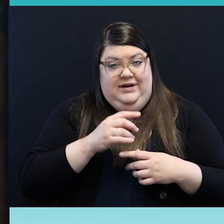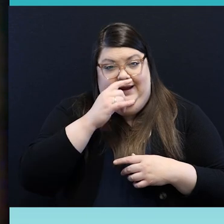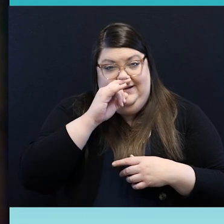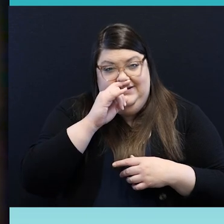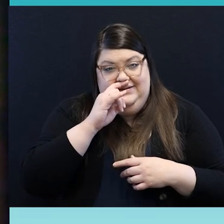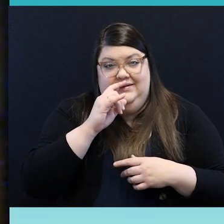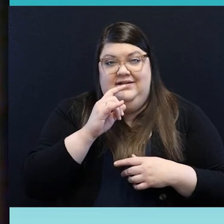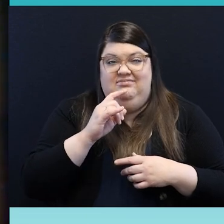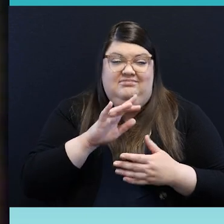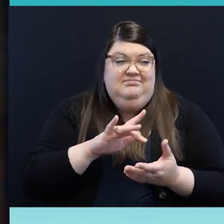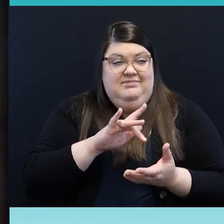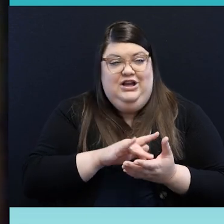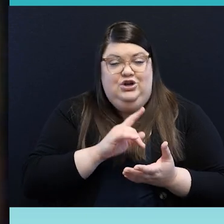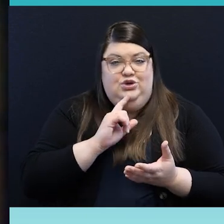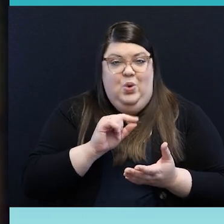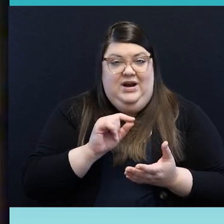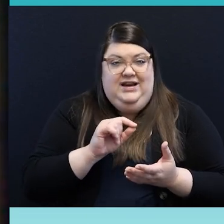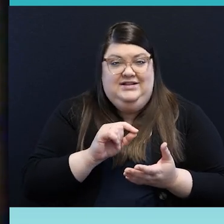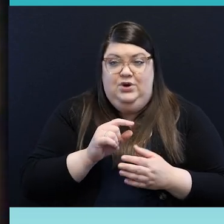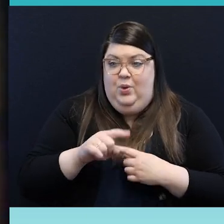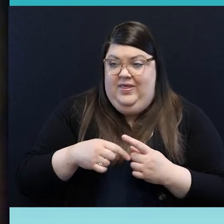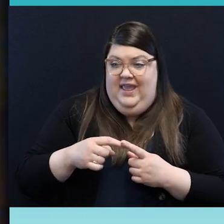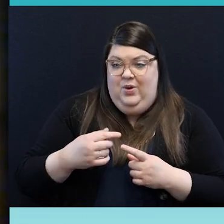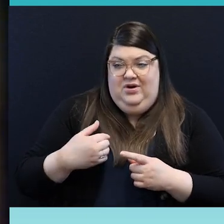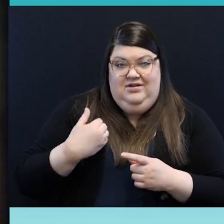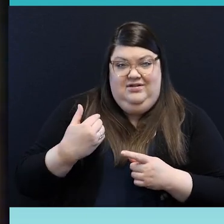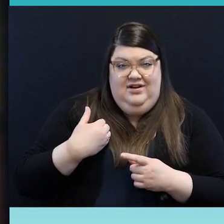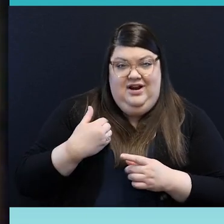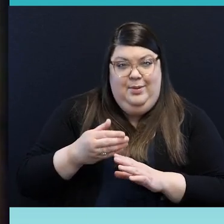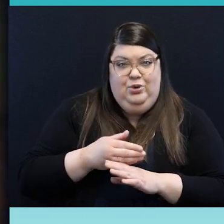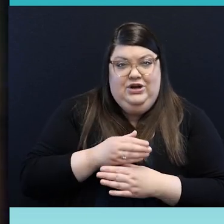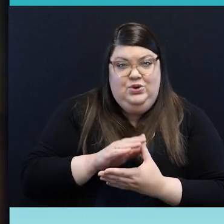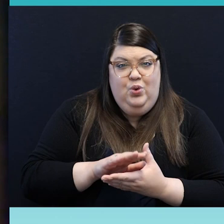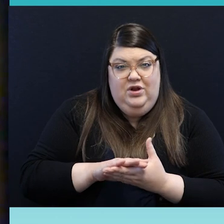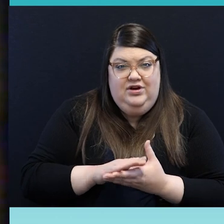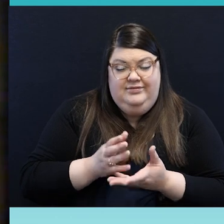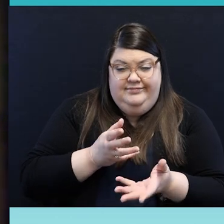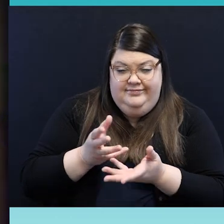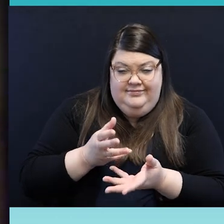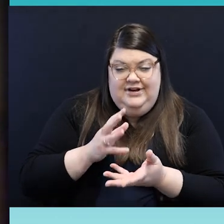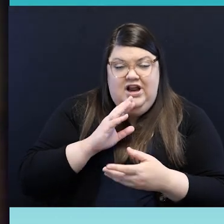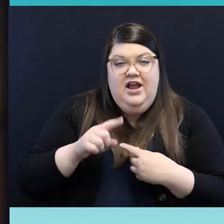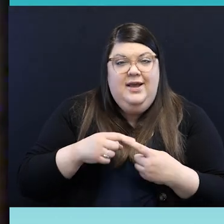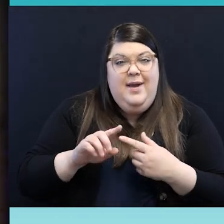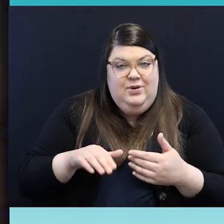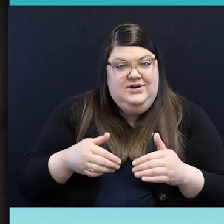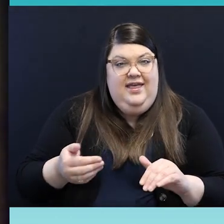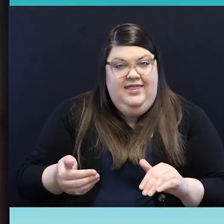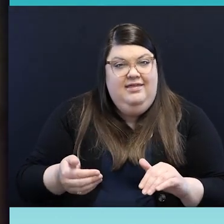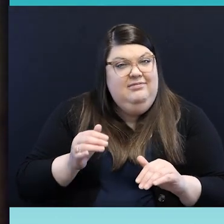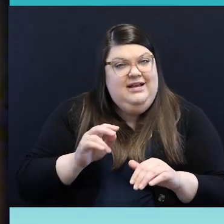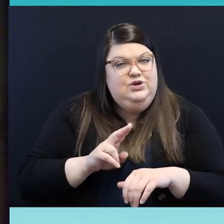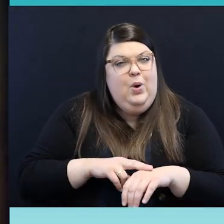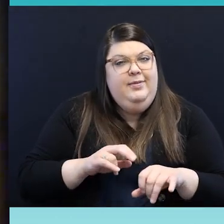mid-20s, when they were preschoolers, talking about death as a normal part of life. And like many